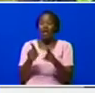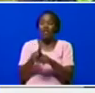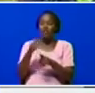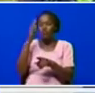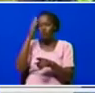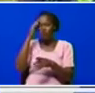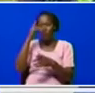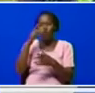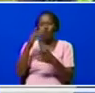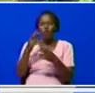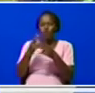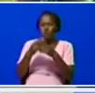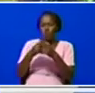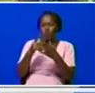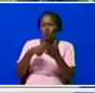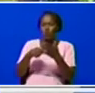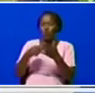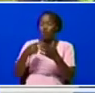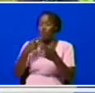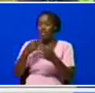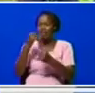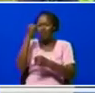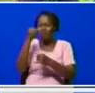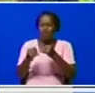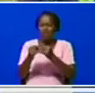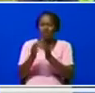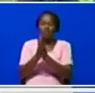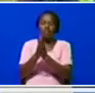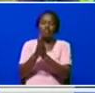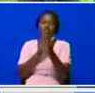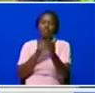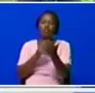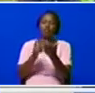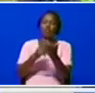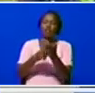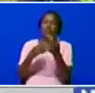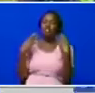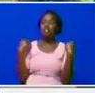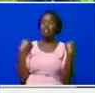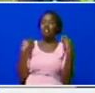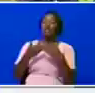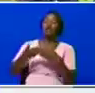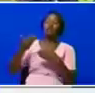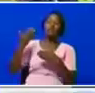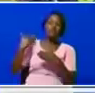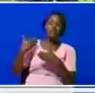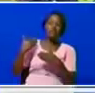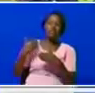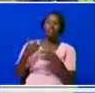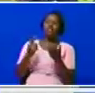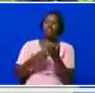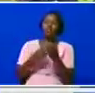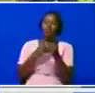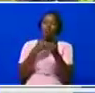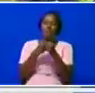to what you would perhaps call the final stretch of the tallying exercise. Behind the scenes, there have been several